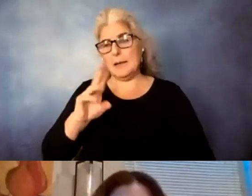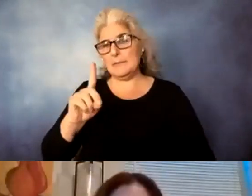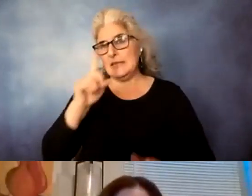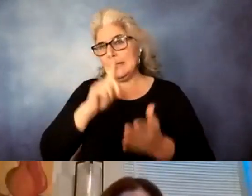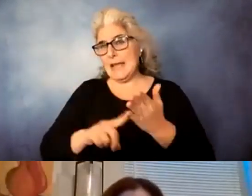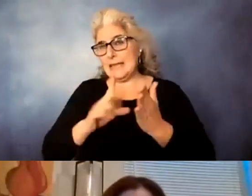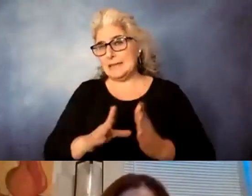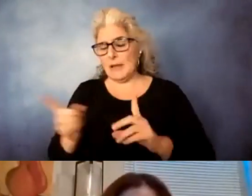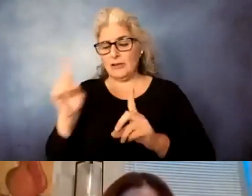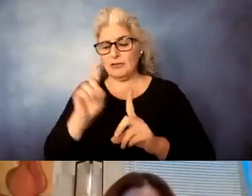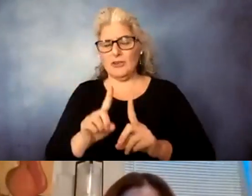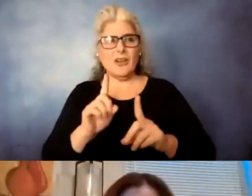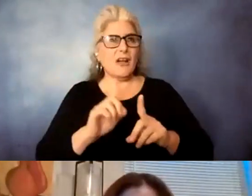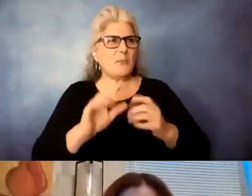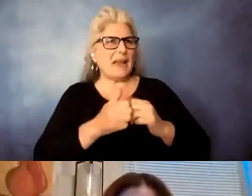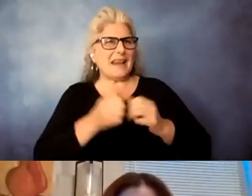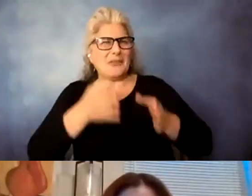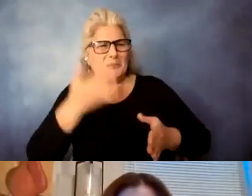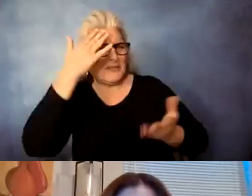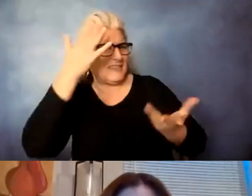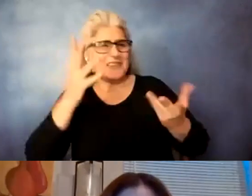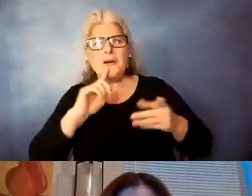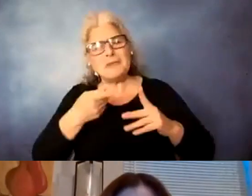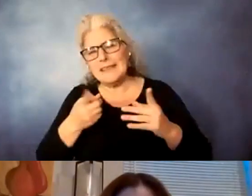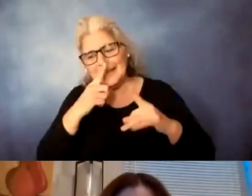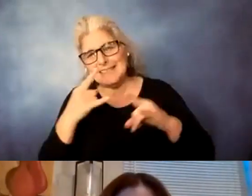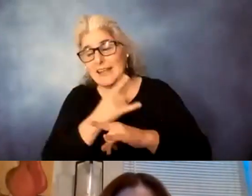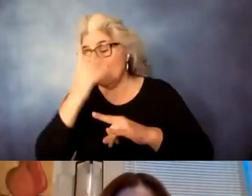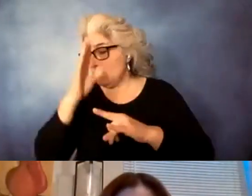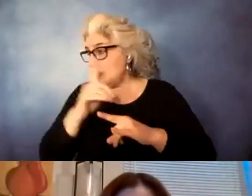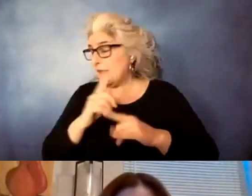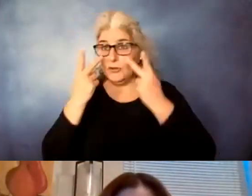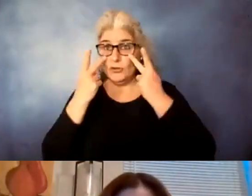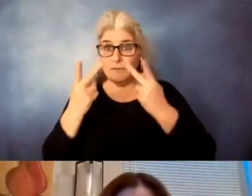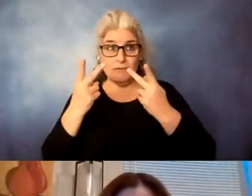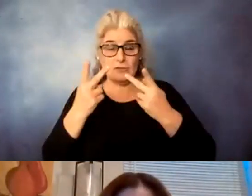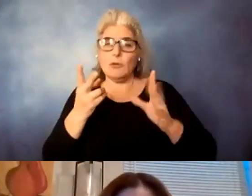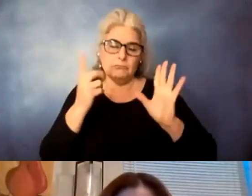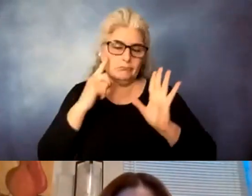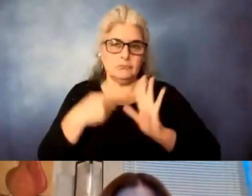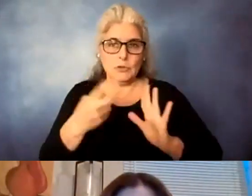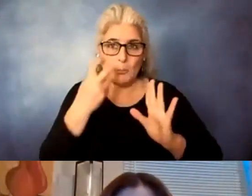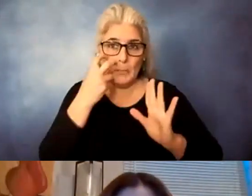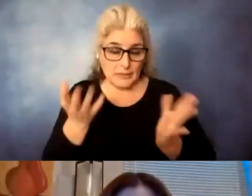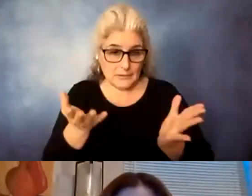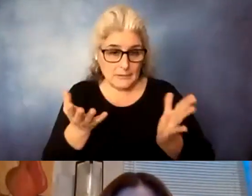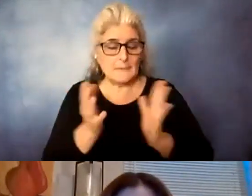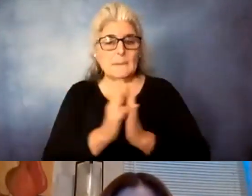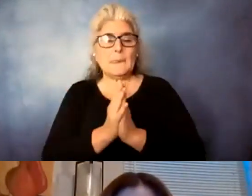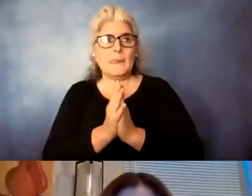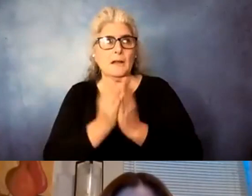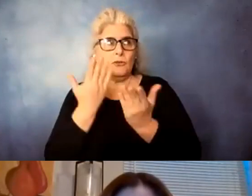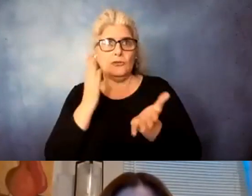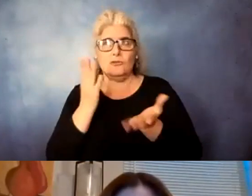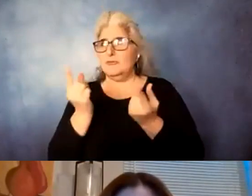available, a bipartisan. But how would they know that I mean, you're coming in and you're blind, and you don't even know,